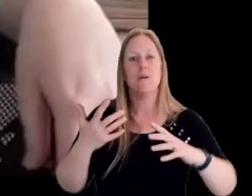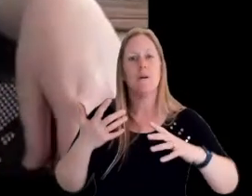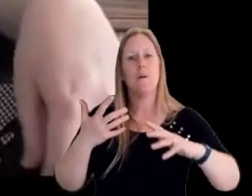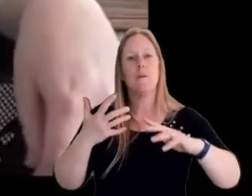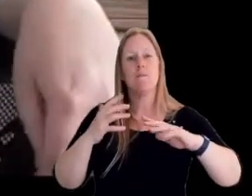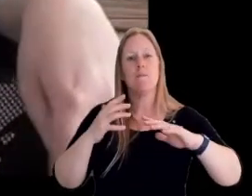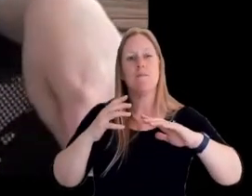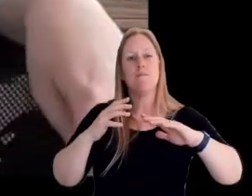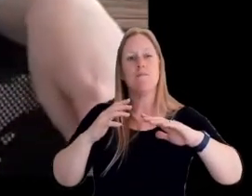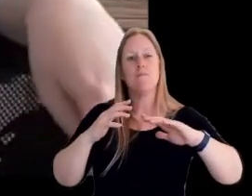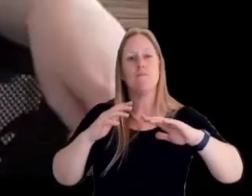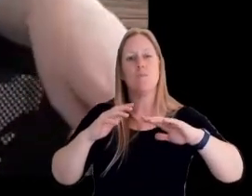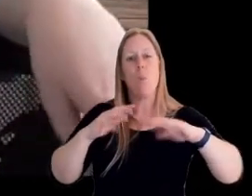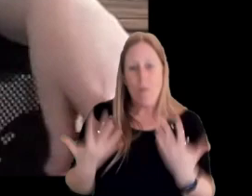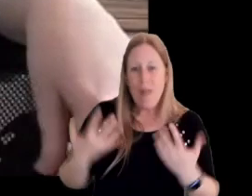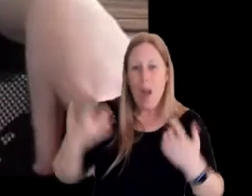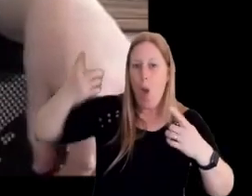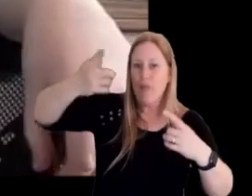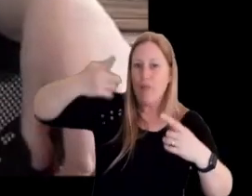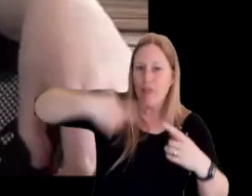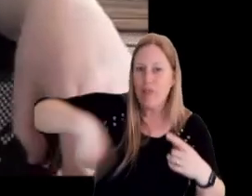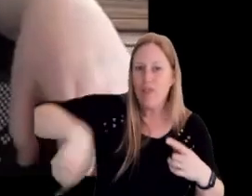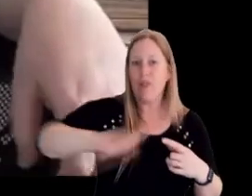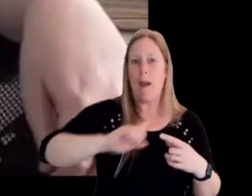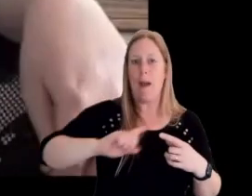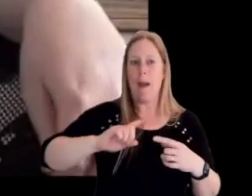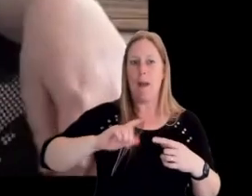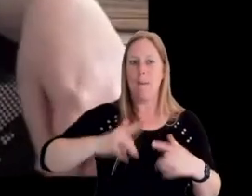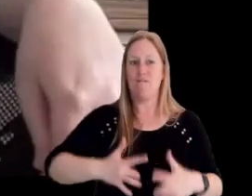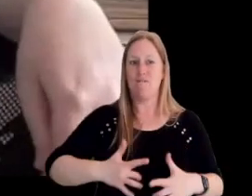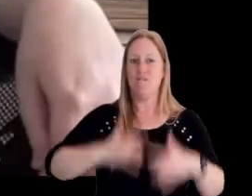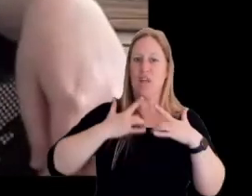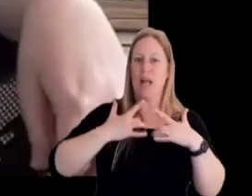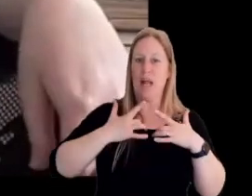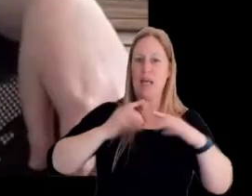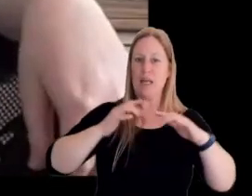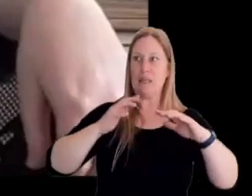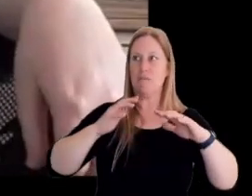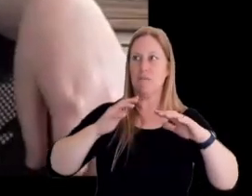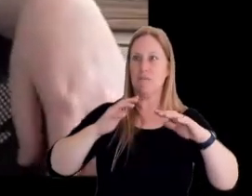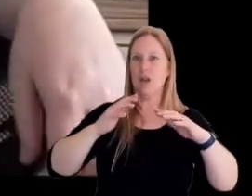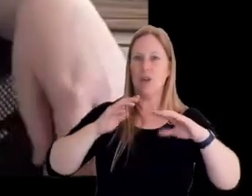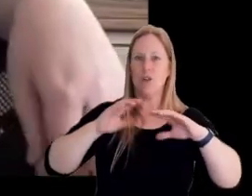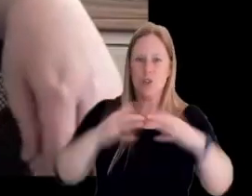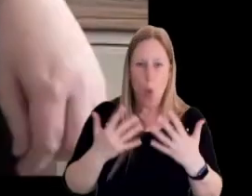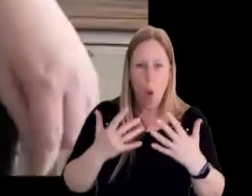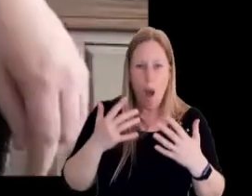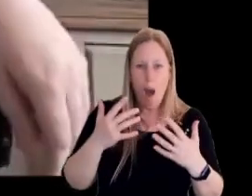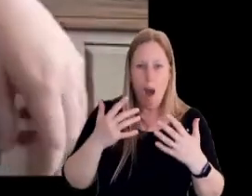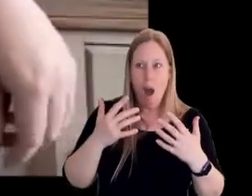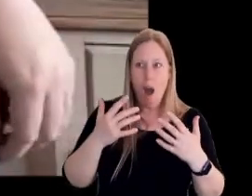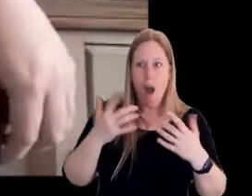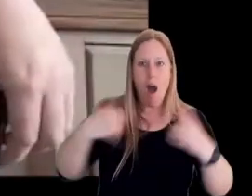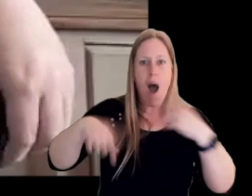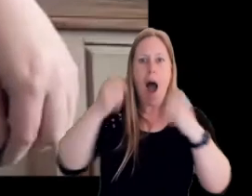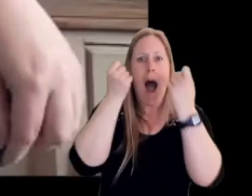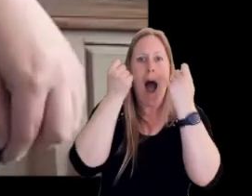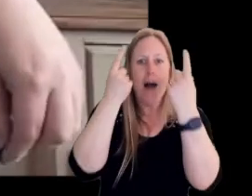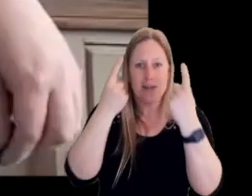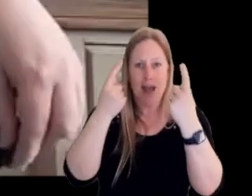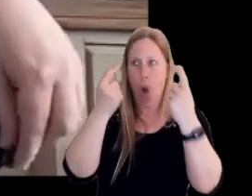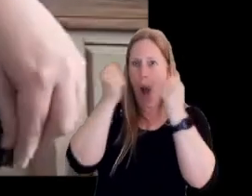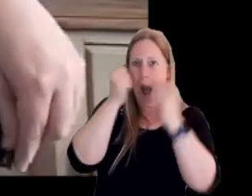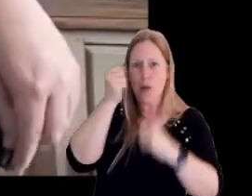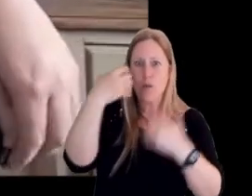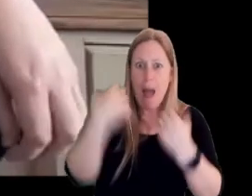without them feeling unacknowledged, you know, for their struggle.